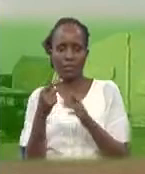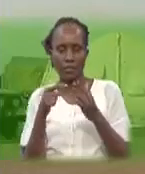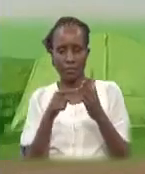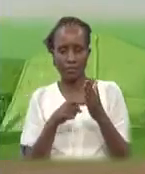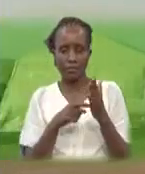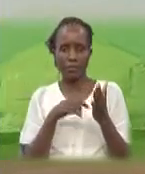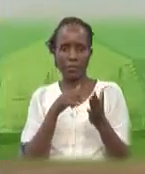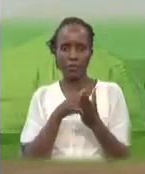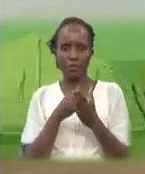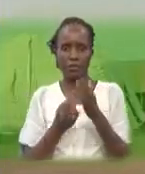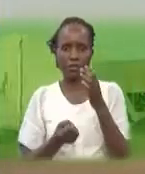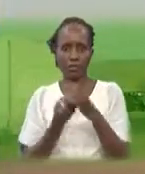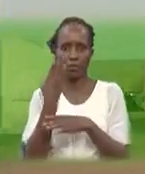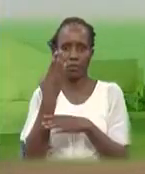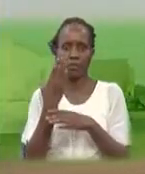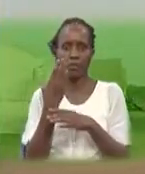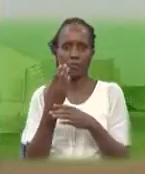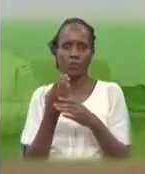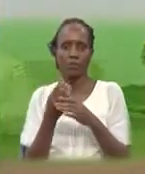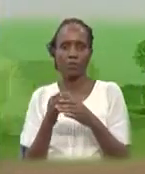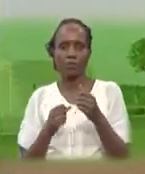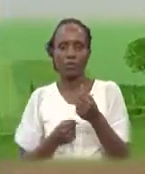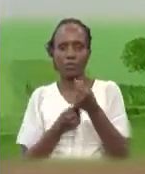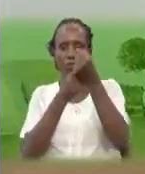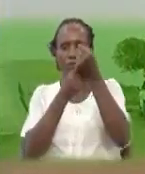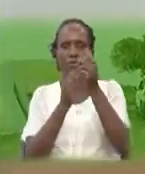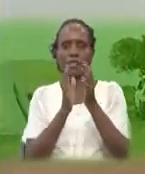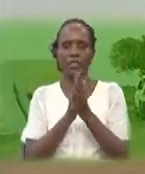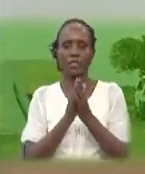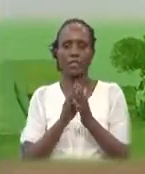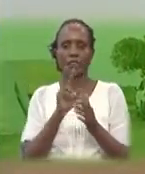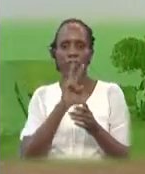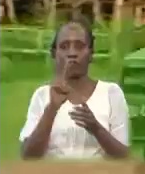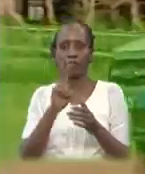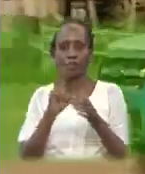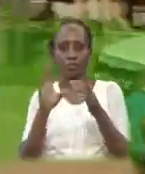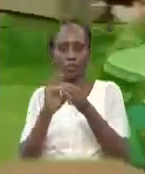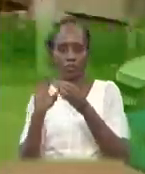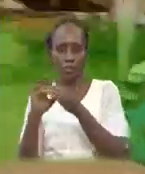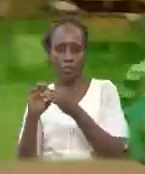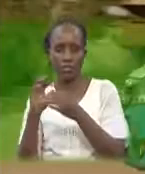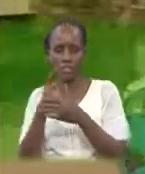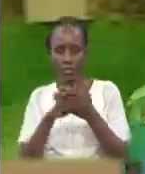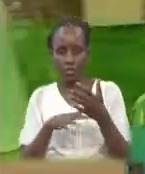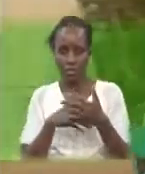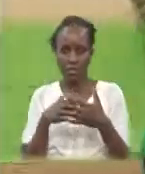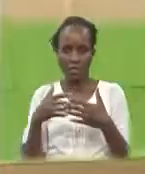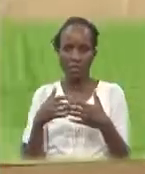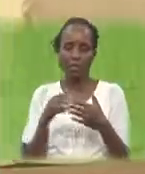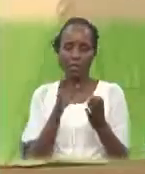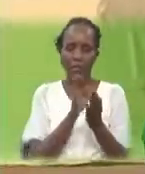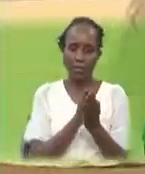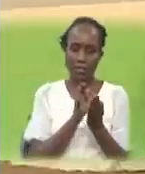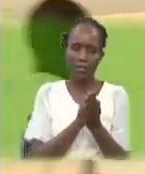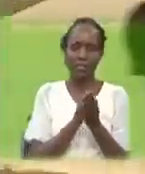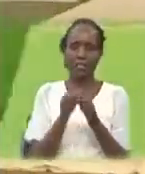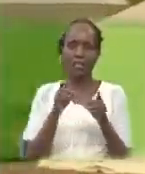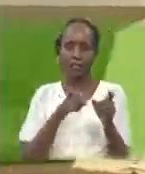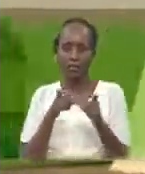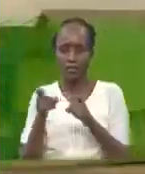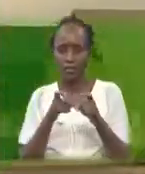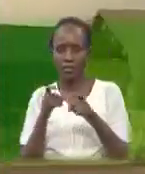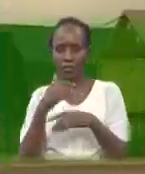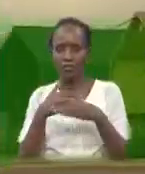Components also include establishment of production support and value chain structures, maintenance, administrative